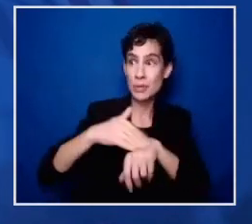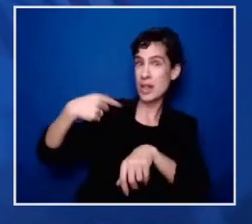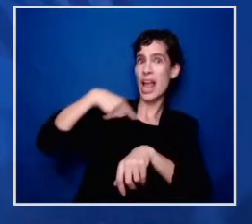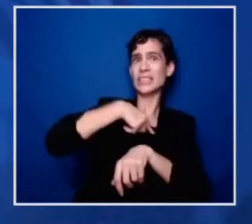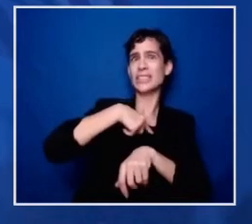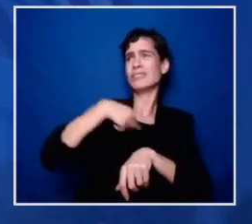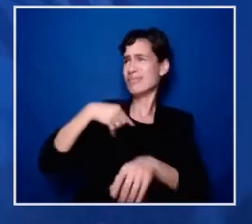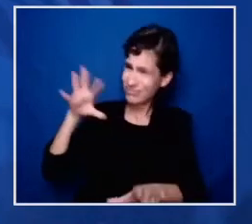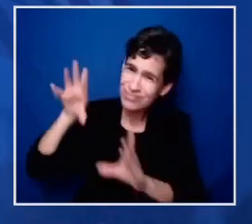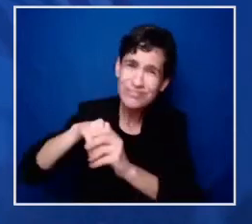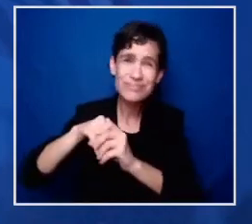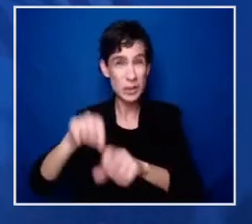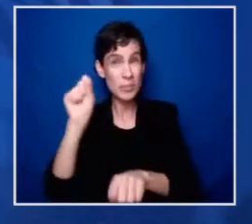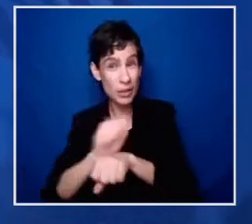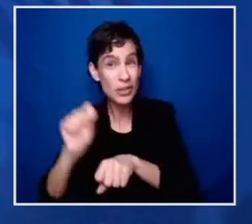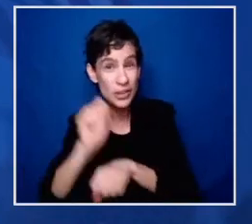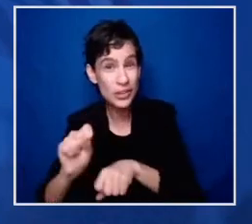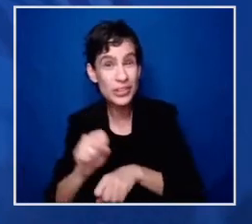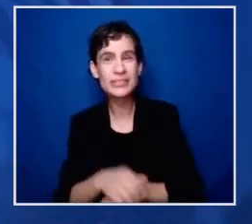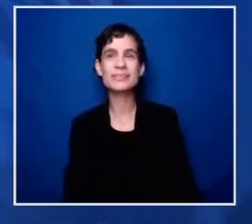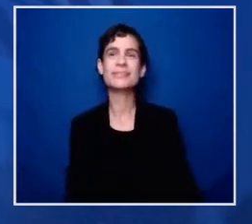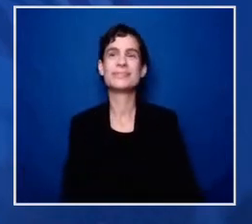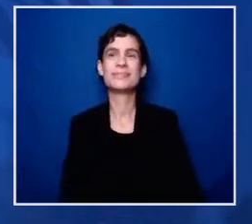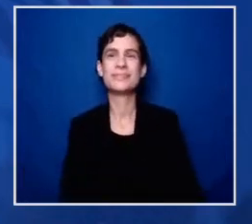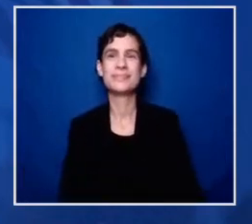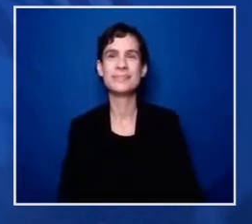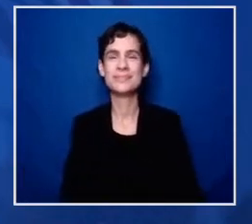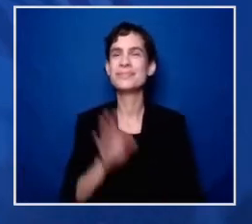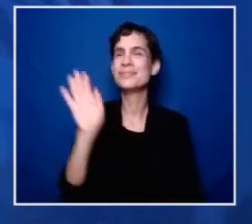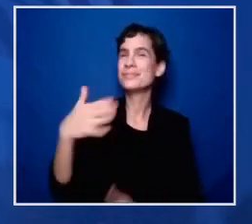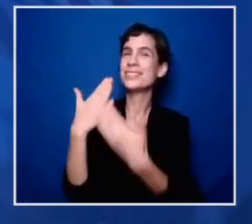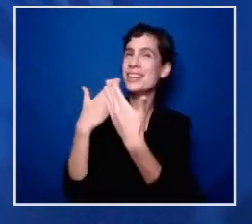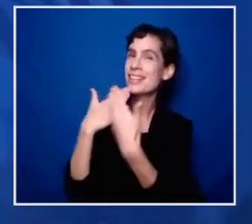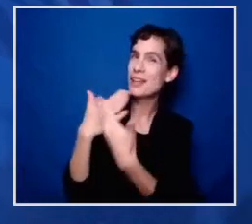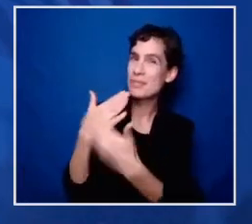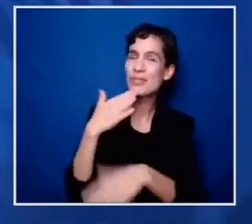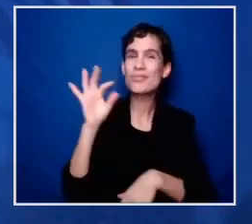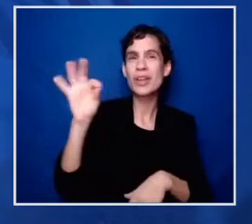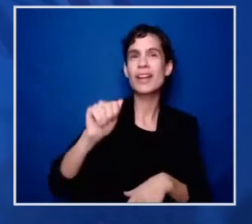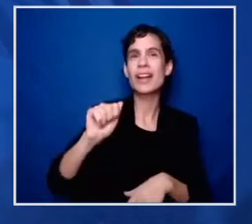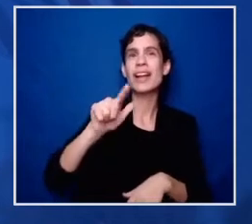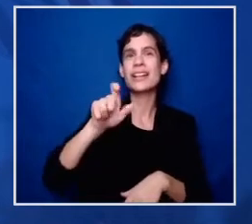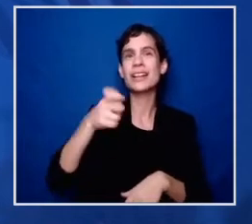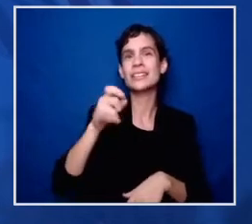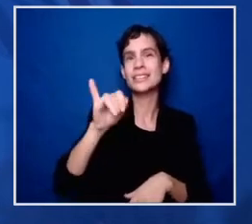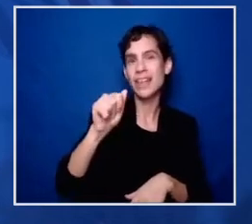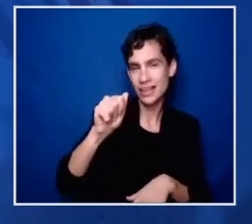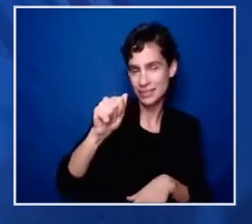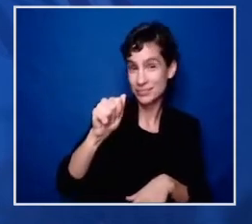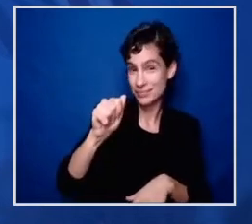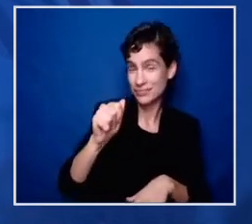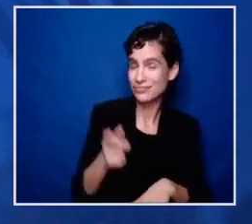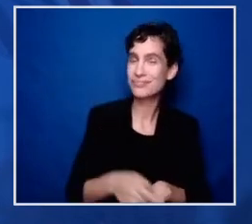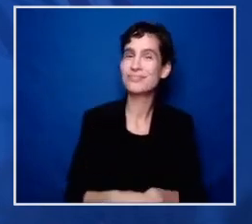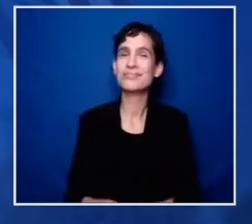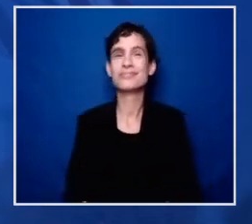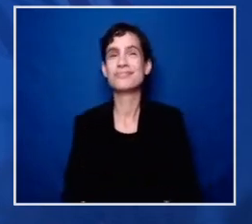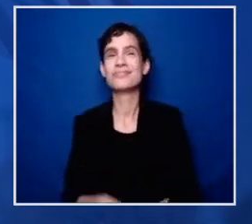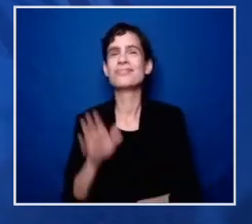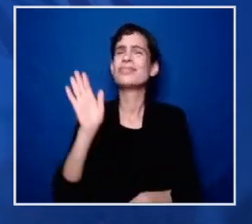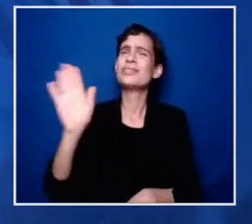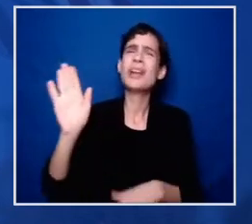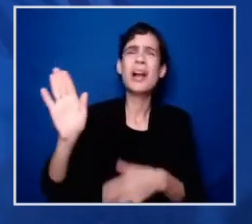Thank you, Reverend Alexia. Thank you so much for sharing your message of faith-based community service.